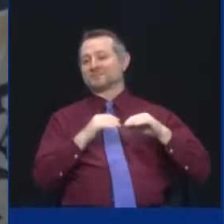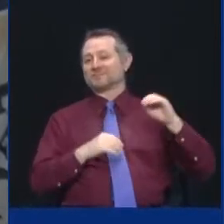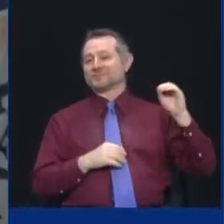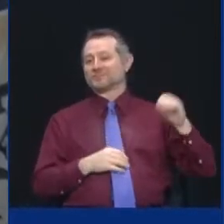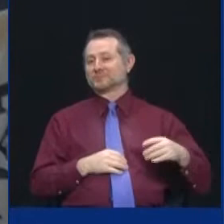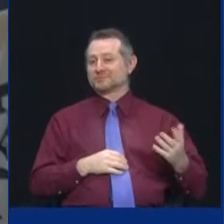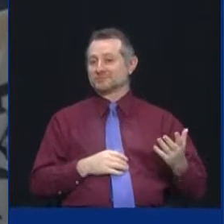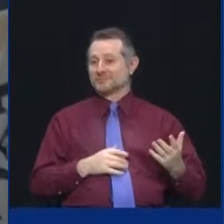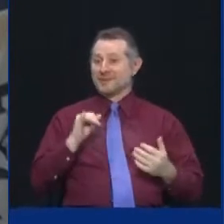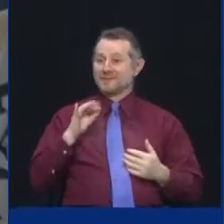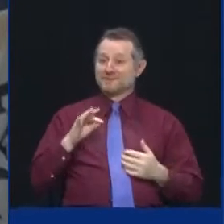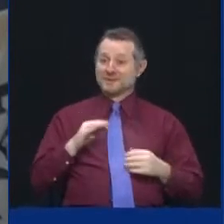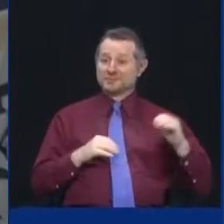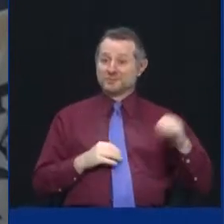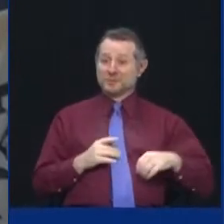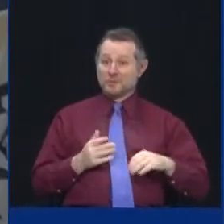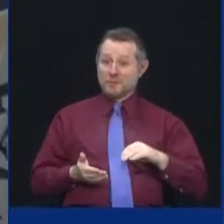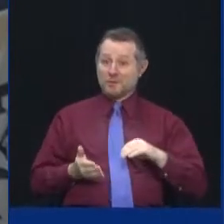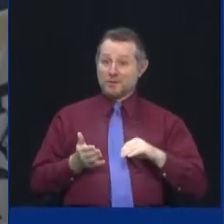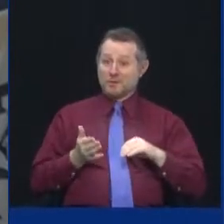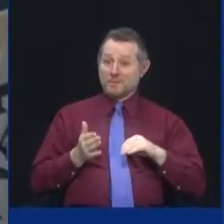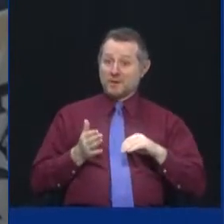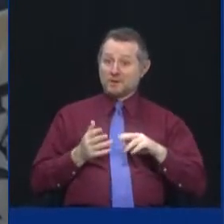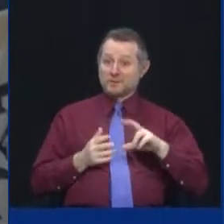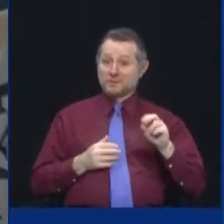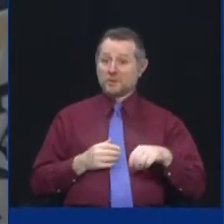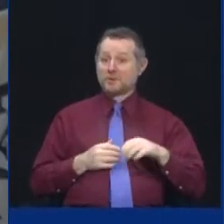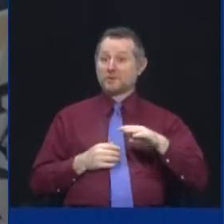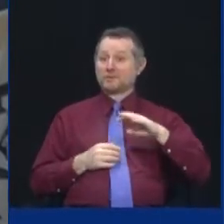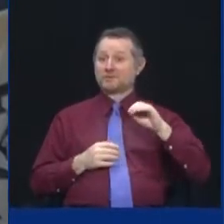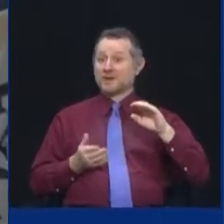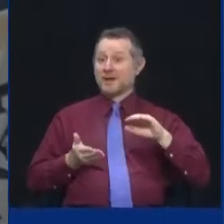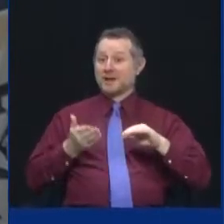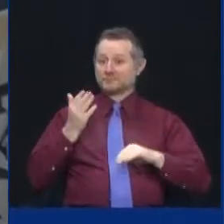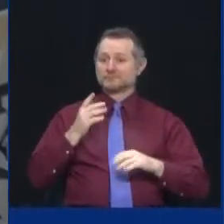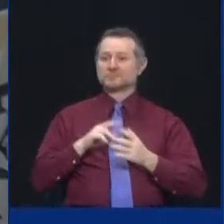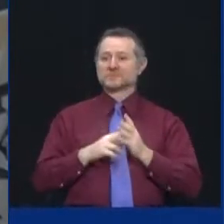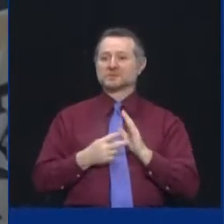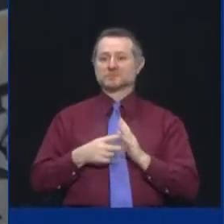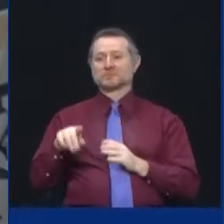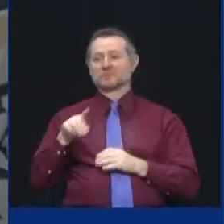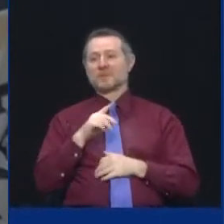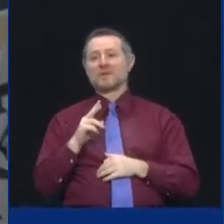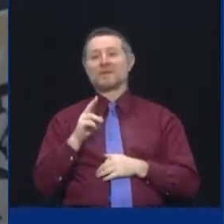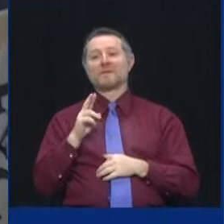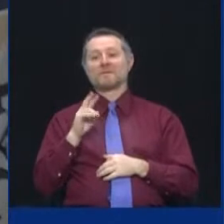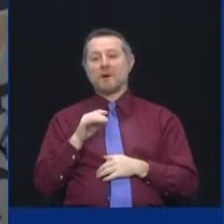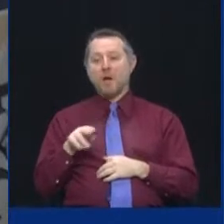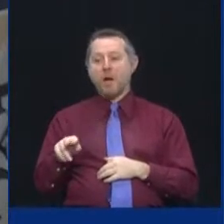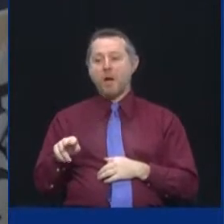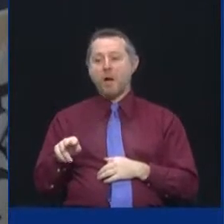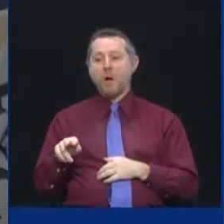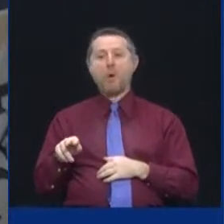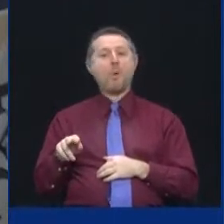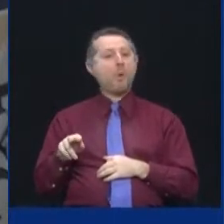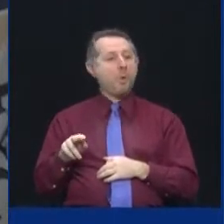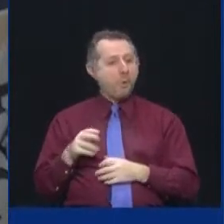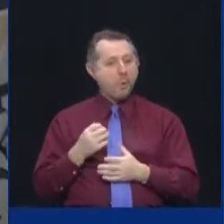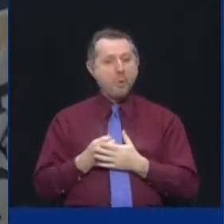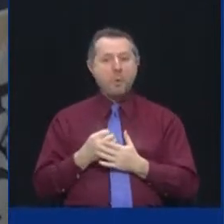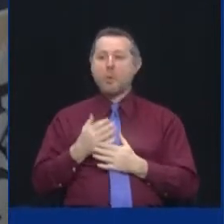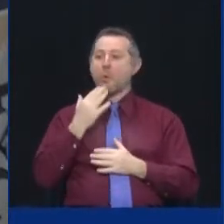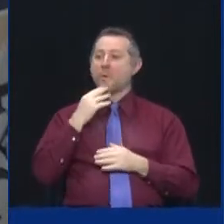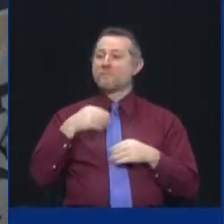the capacity, you make more events economically viable. That's true in baseball.